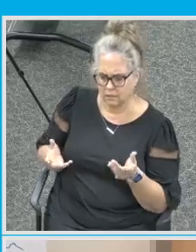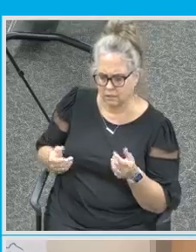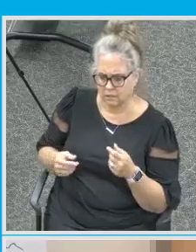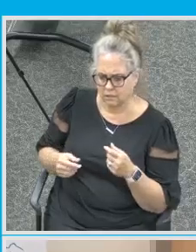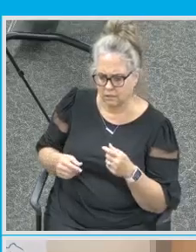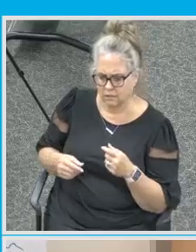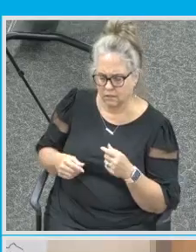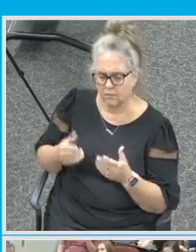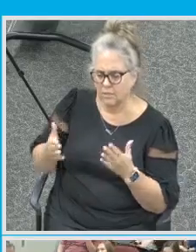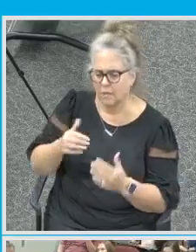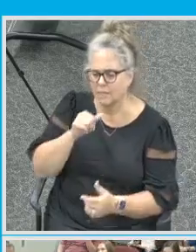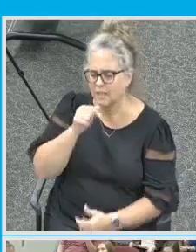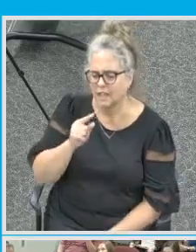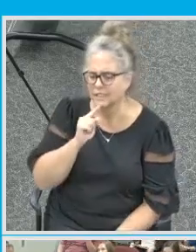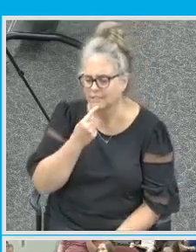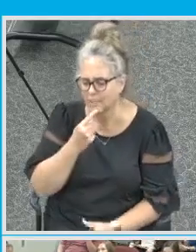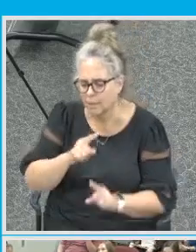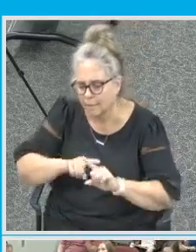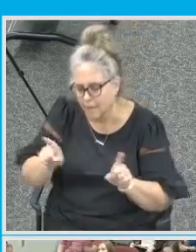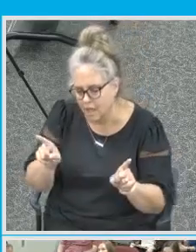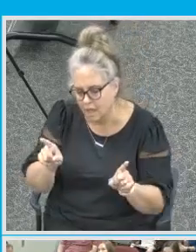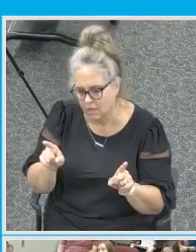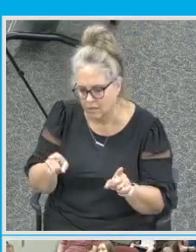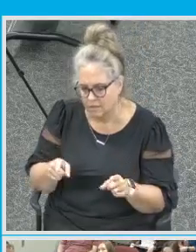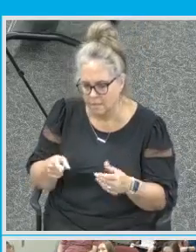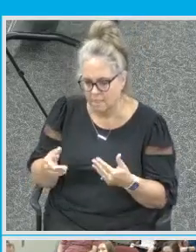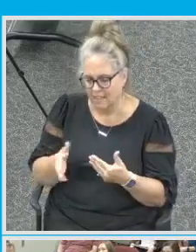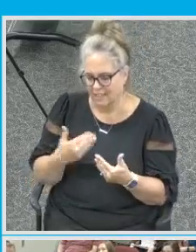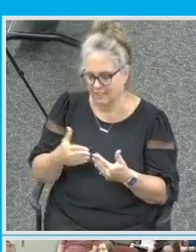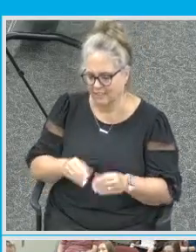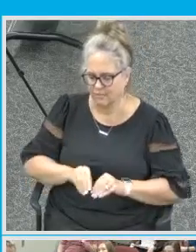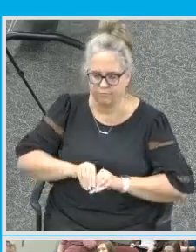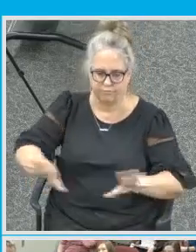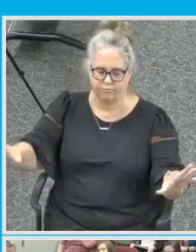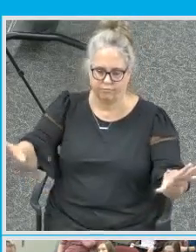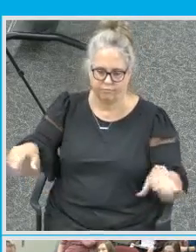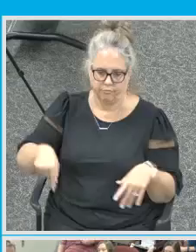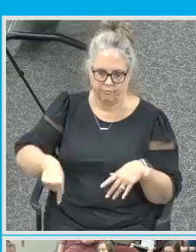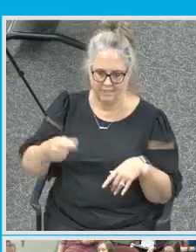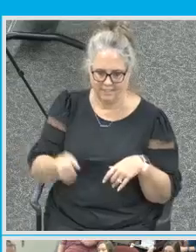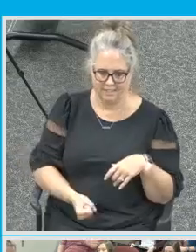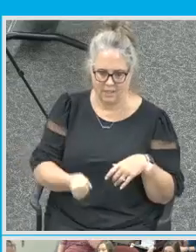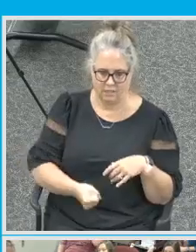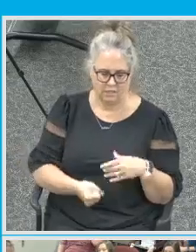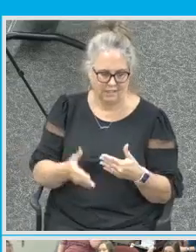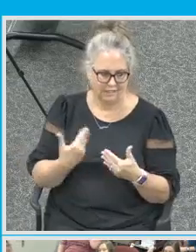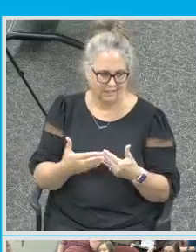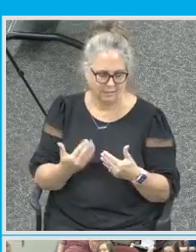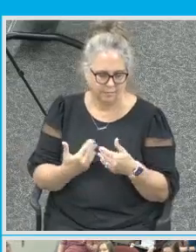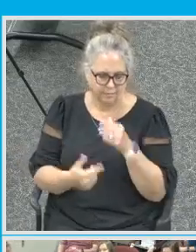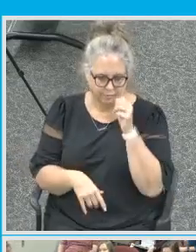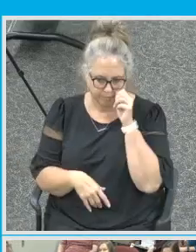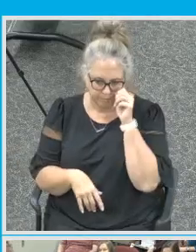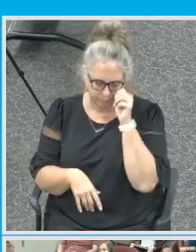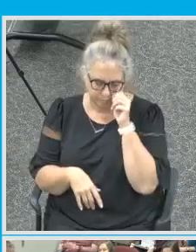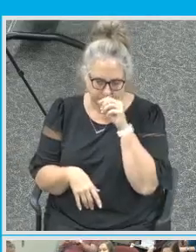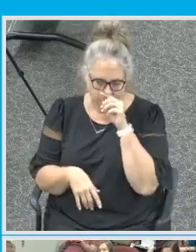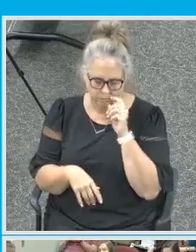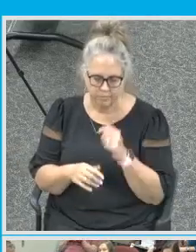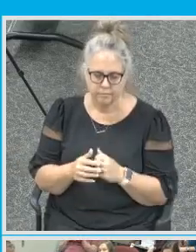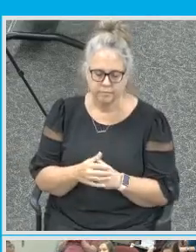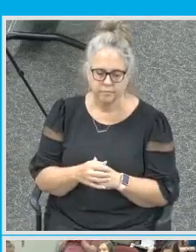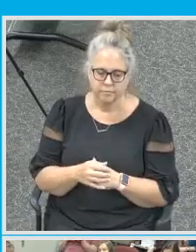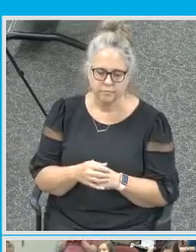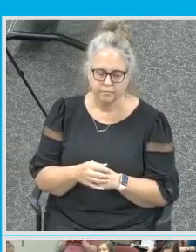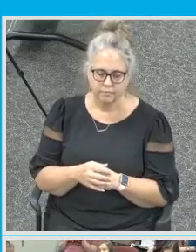so we're still not normal out of the pandemic yet, and so we're having a COVID surge that's